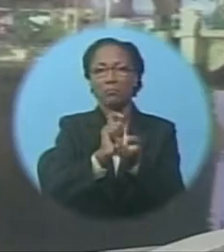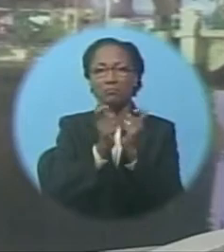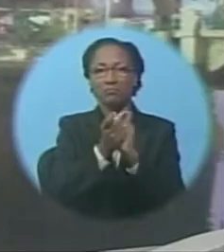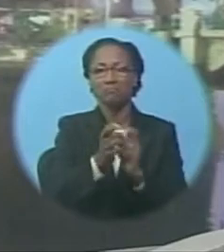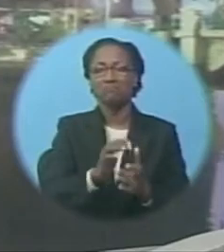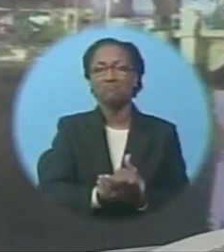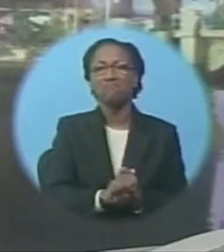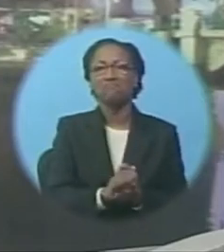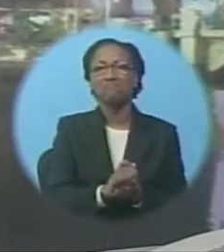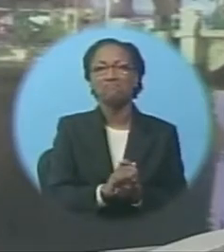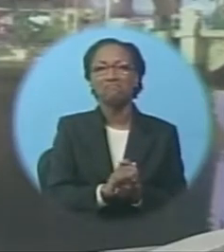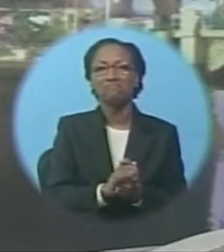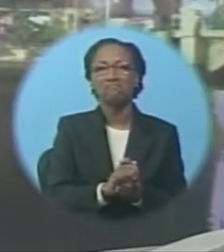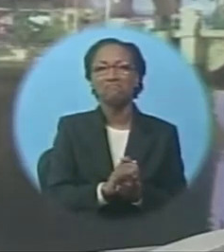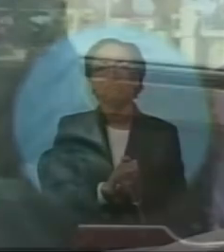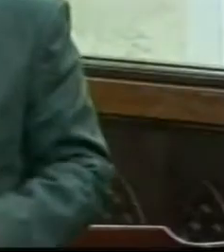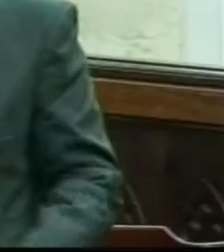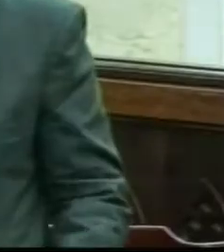Very attractive property